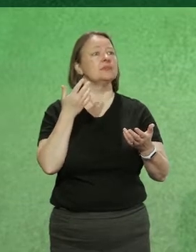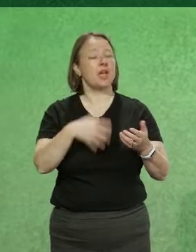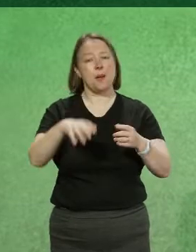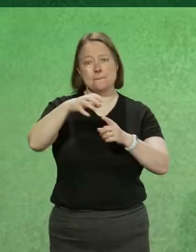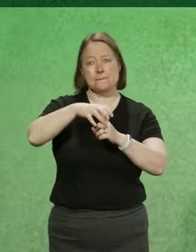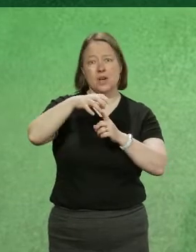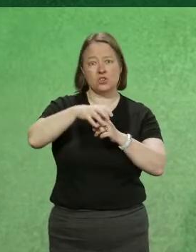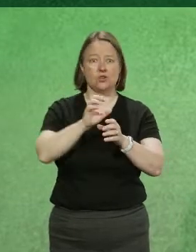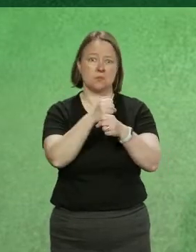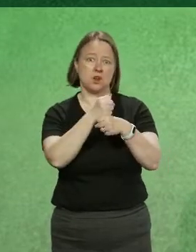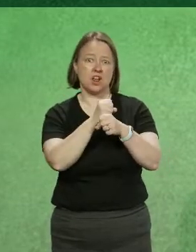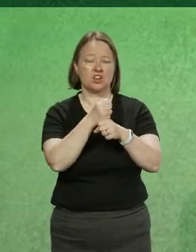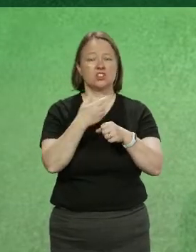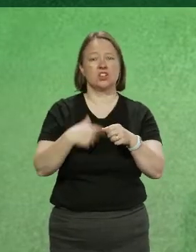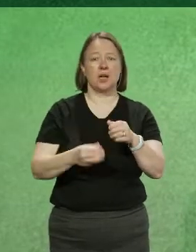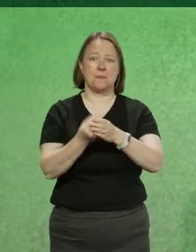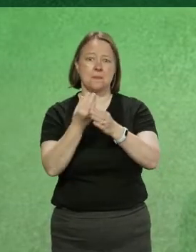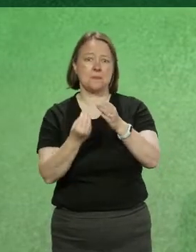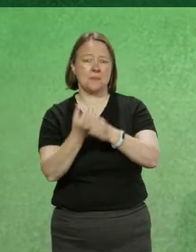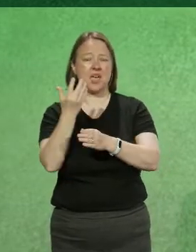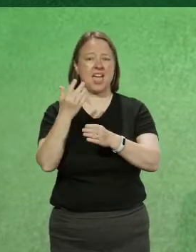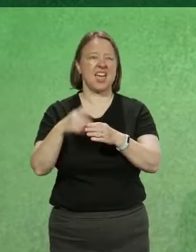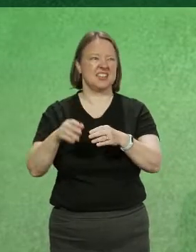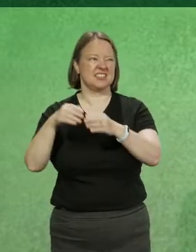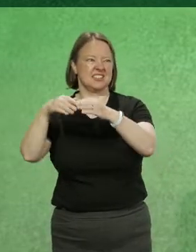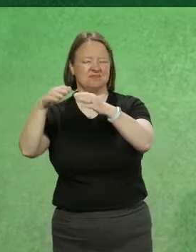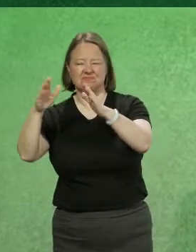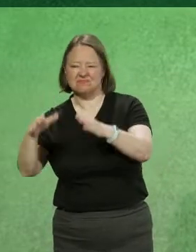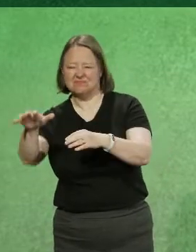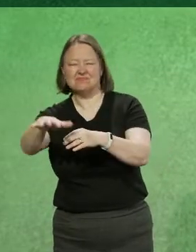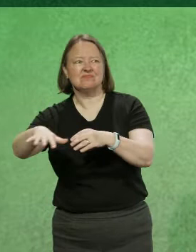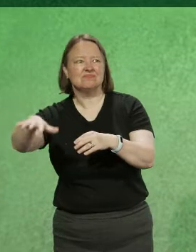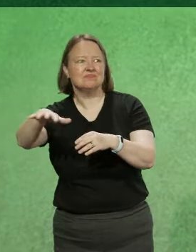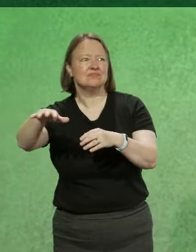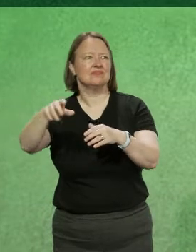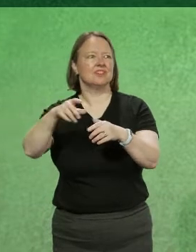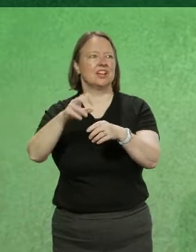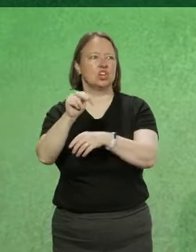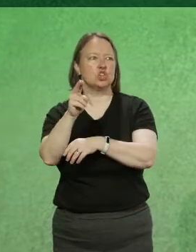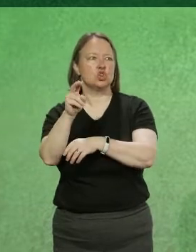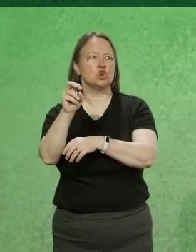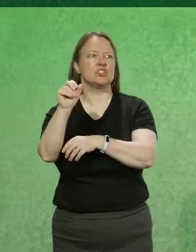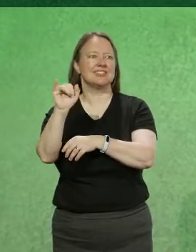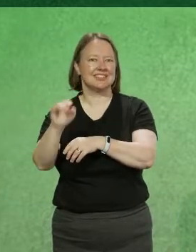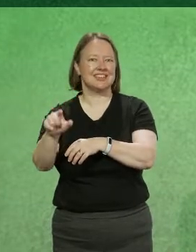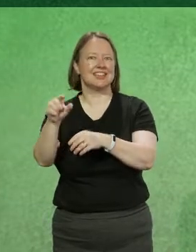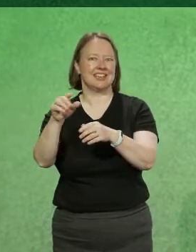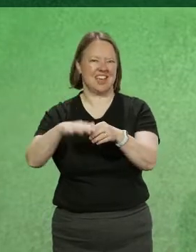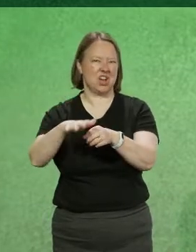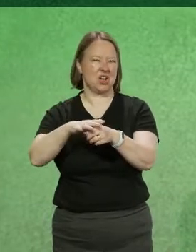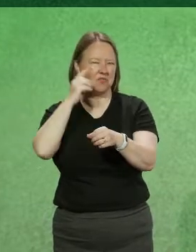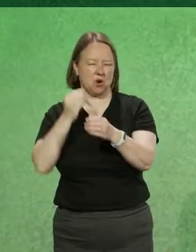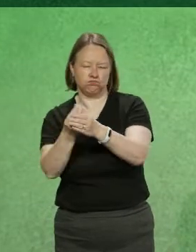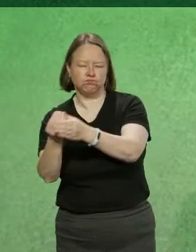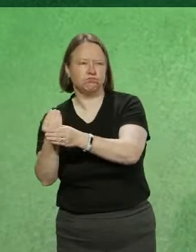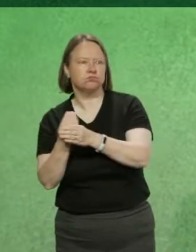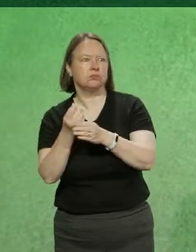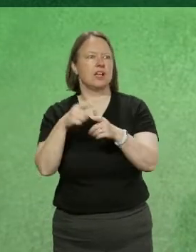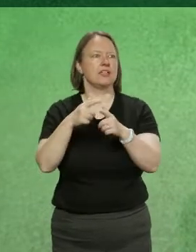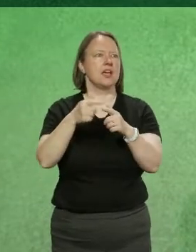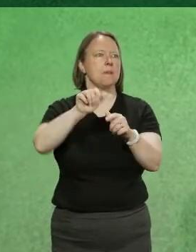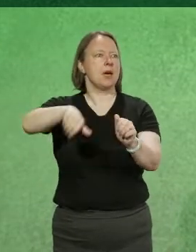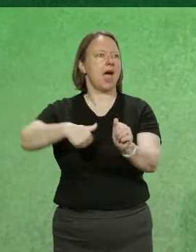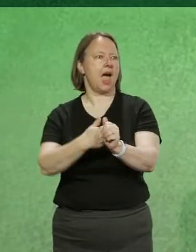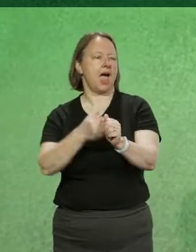mushroom production and the plant nursing, that is the teak plant nursing and the Sansevieria plants, we have allocated an area just behind our